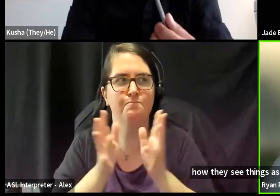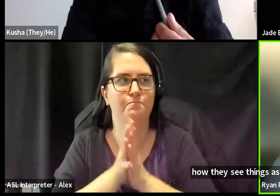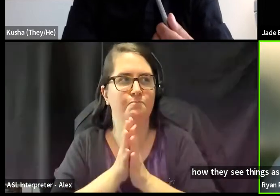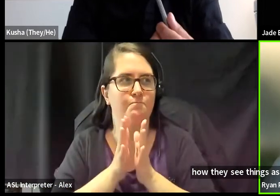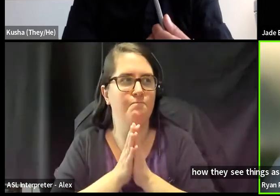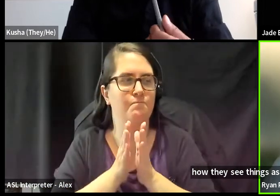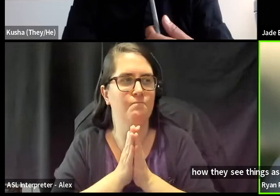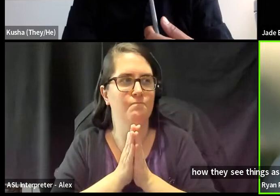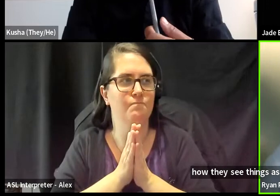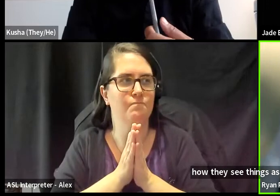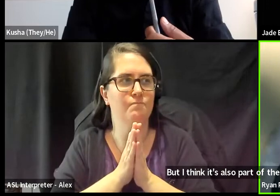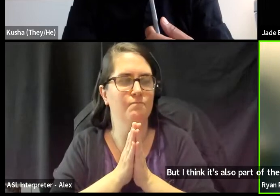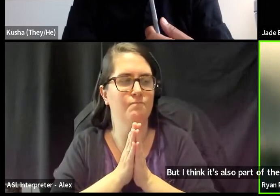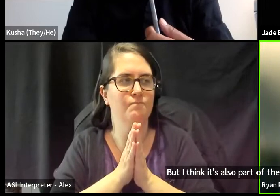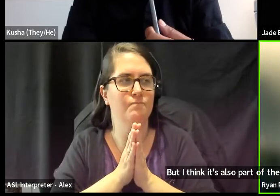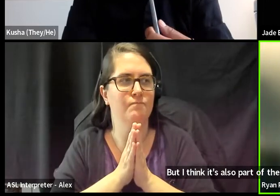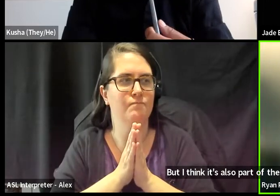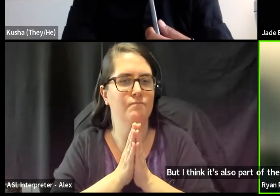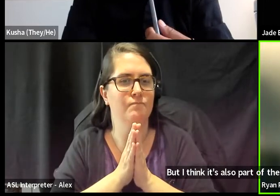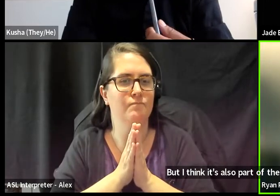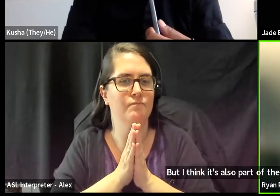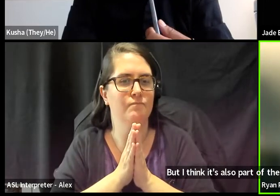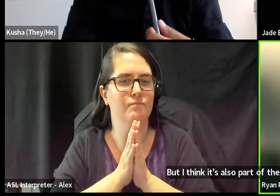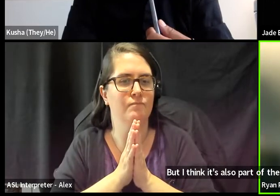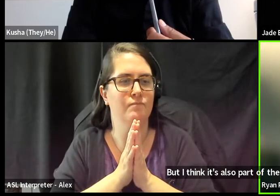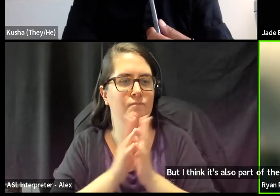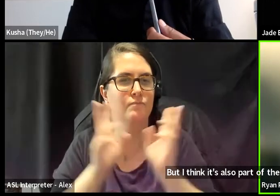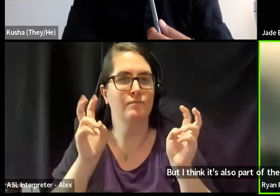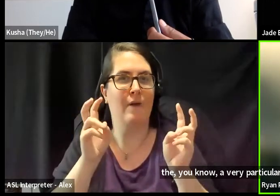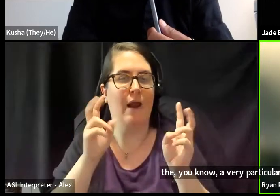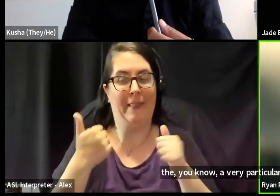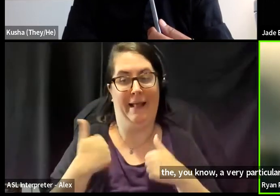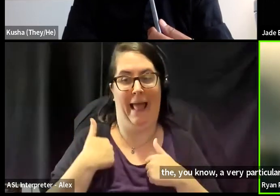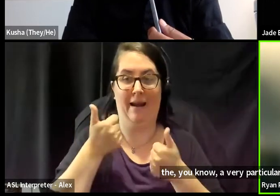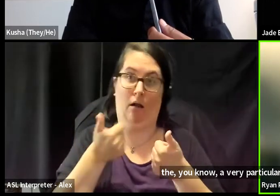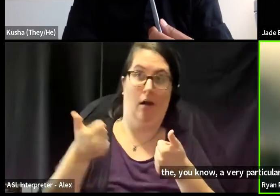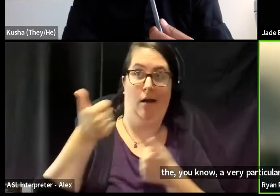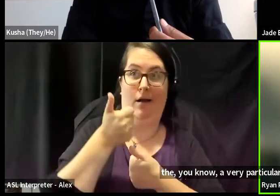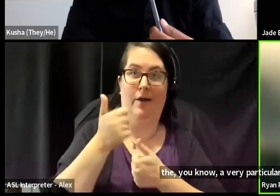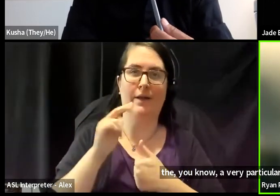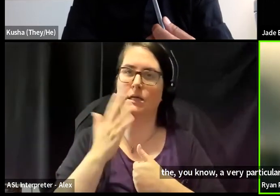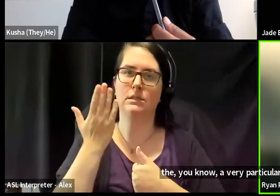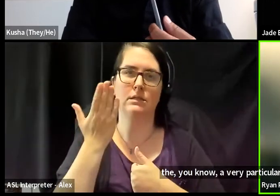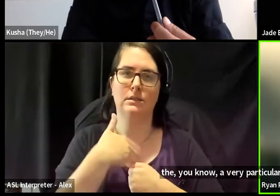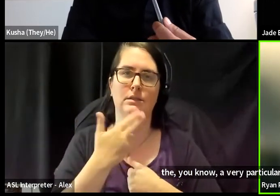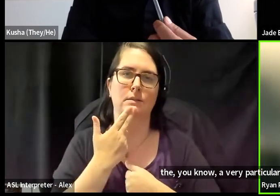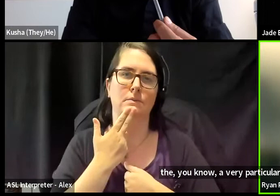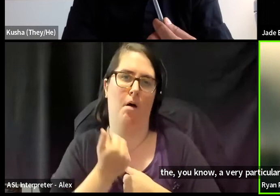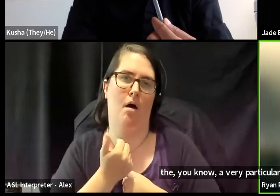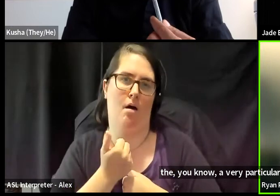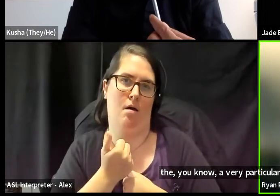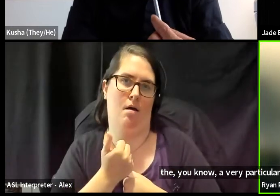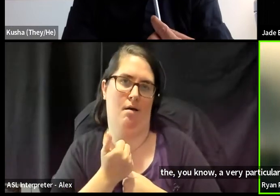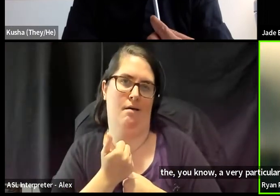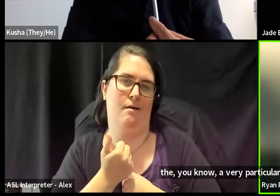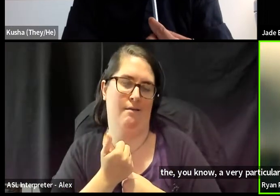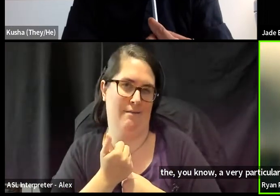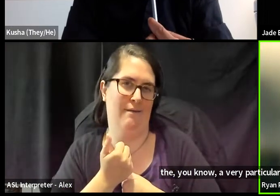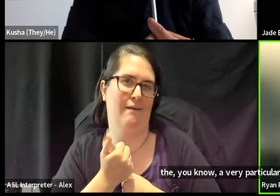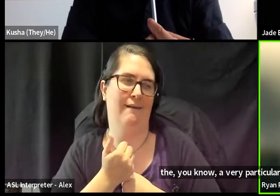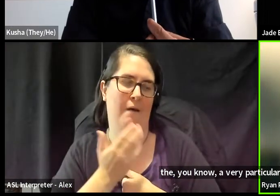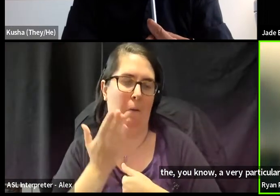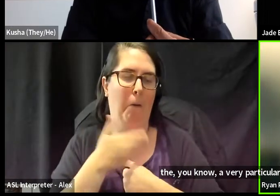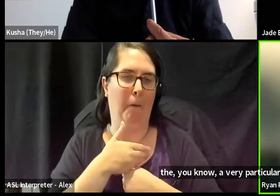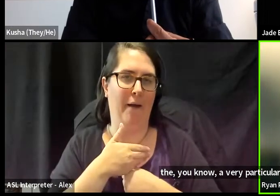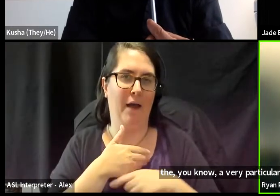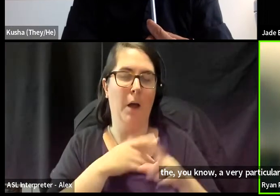a very particular version of like Canadian nationalism is always sort of like subtle in comparison to the States. It doesn't mean it's